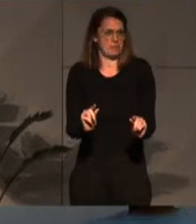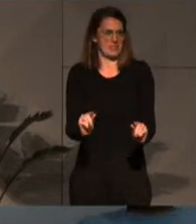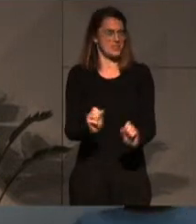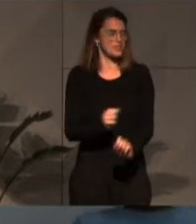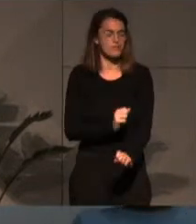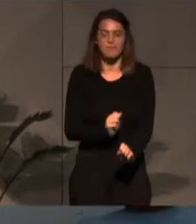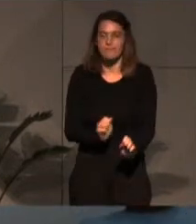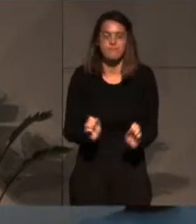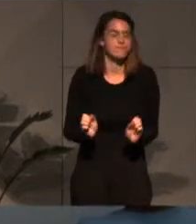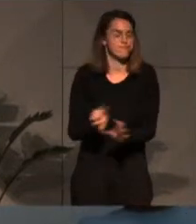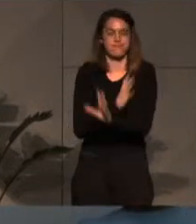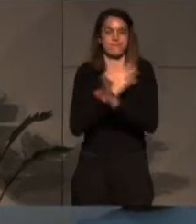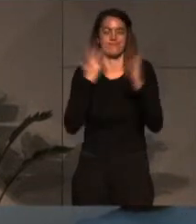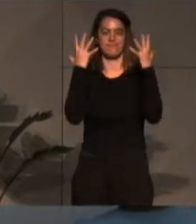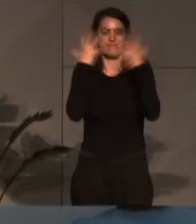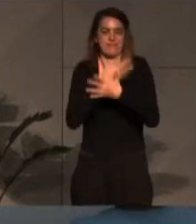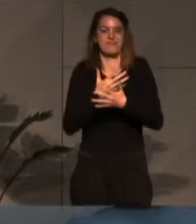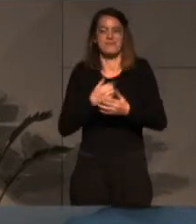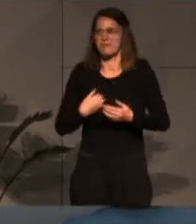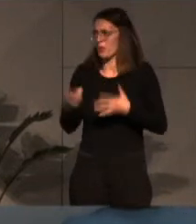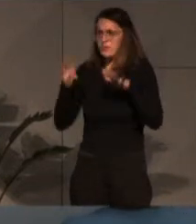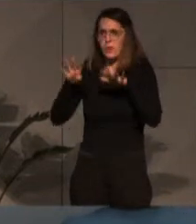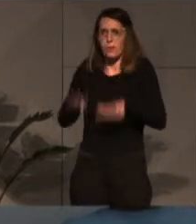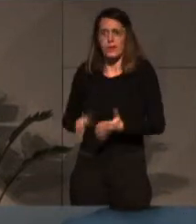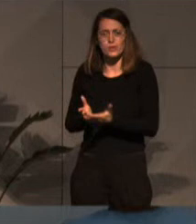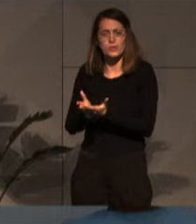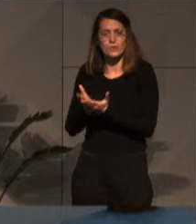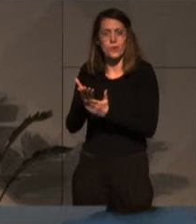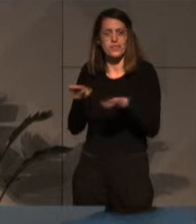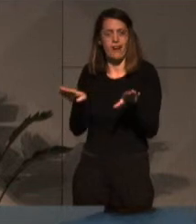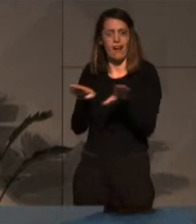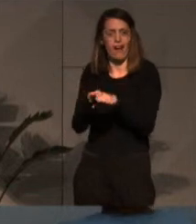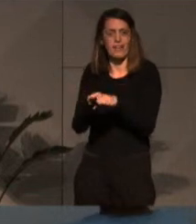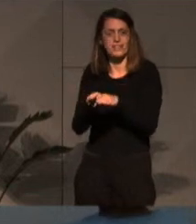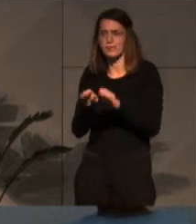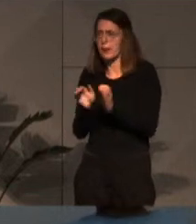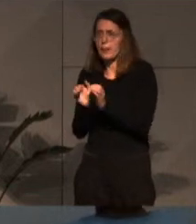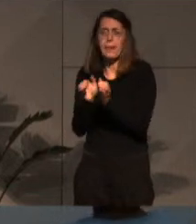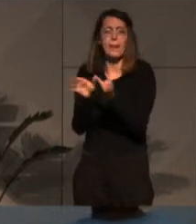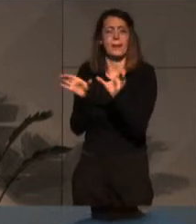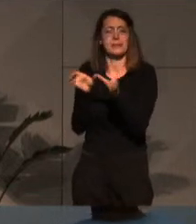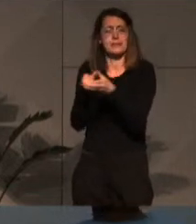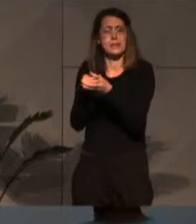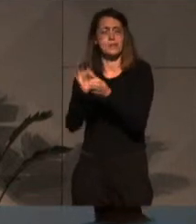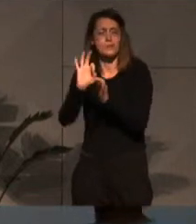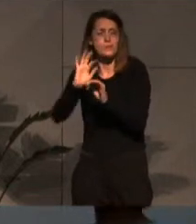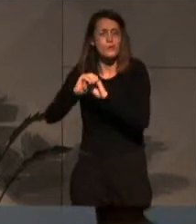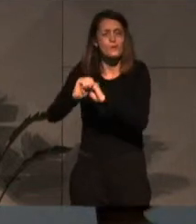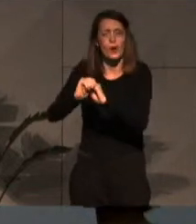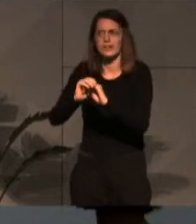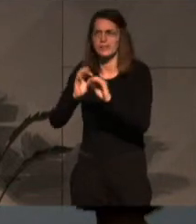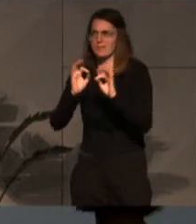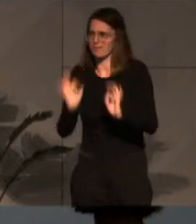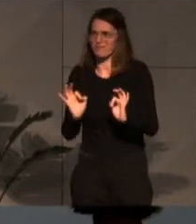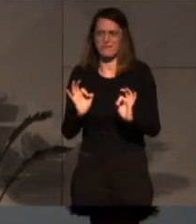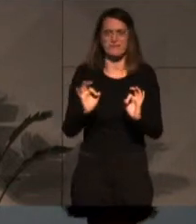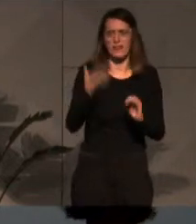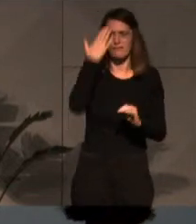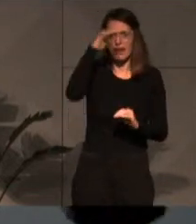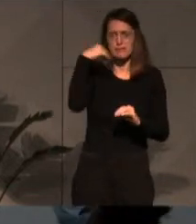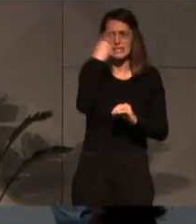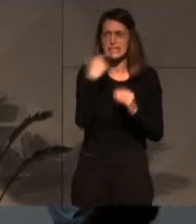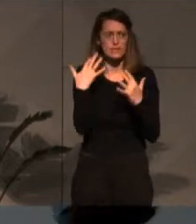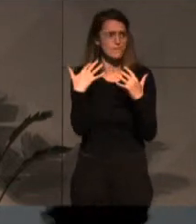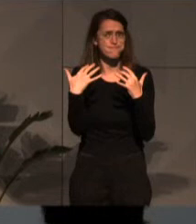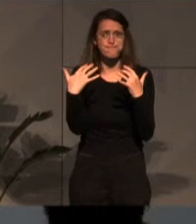overwhelmed. The 9 last months I spent in the Arctic ice, surrounded by a small team of